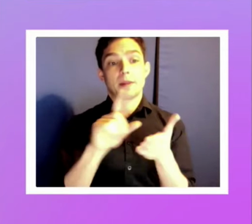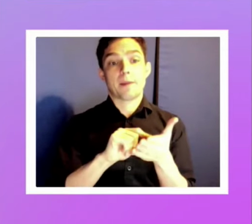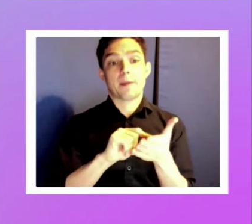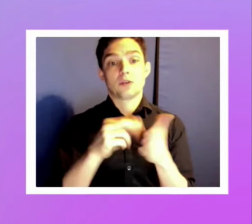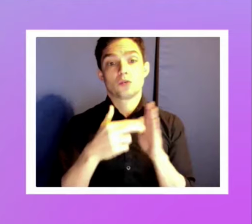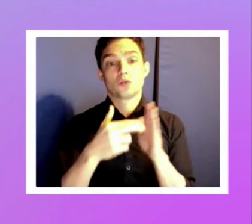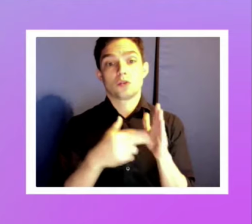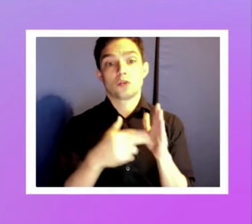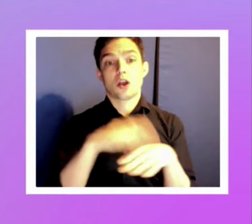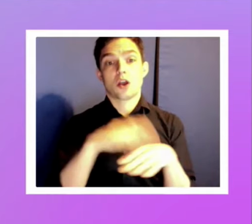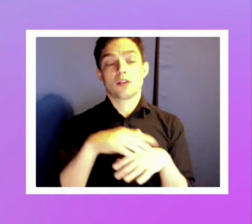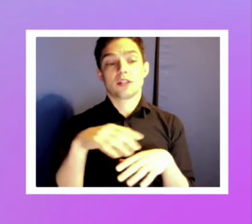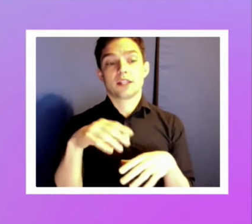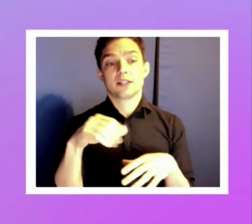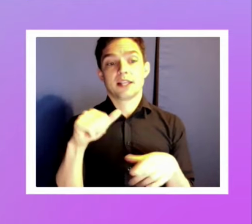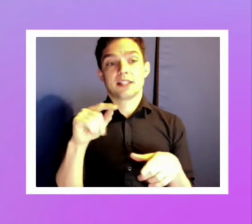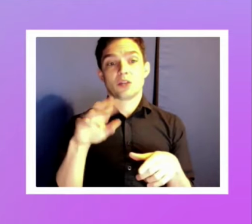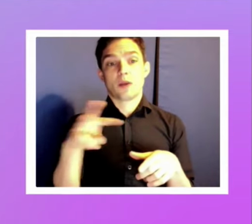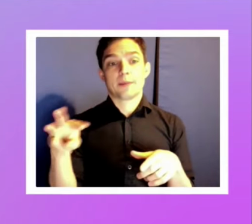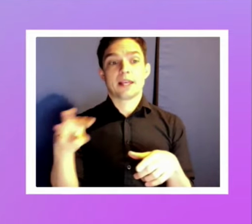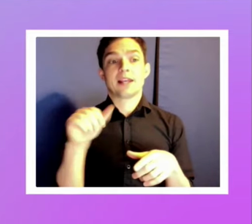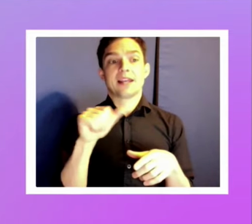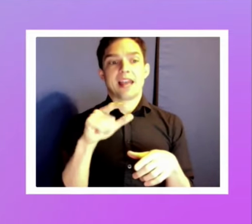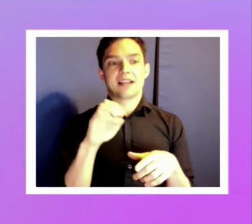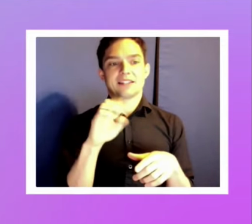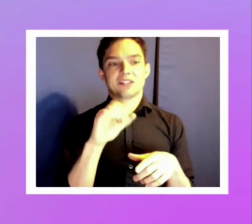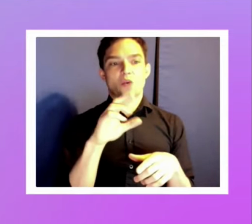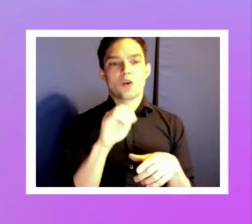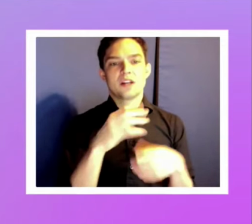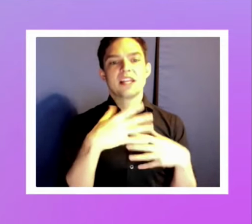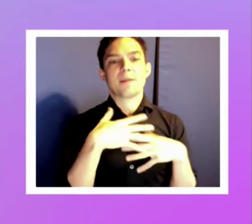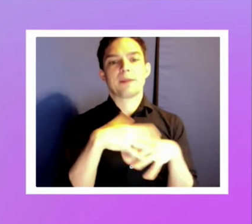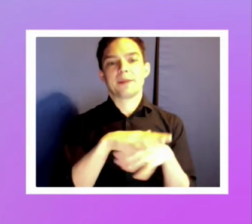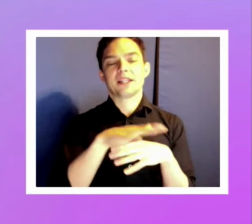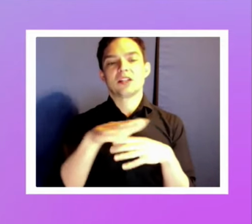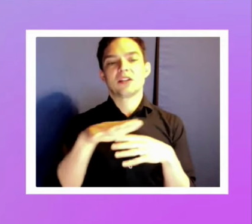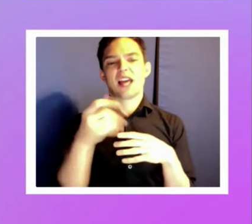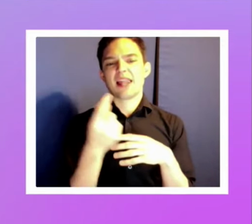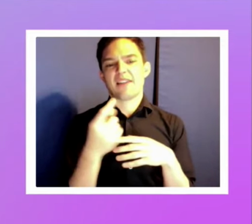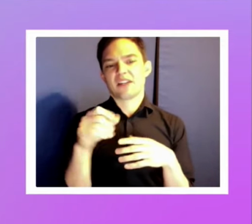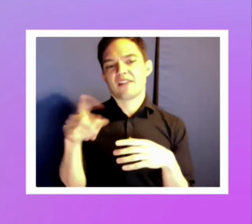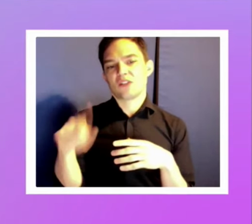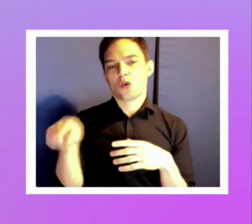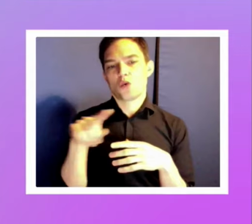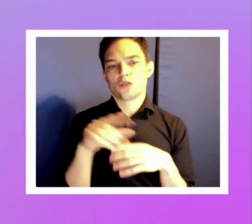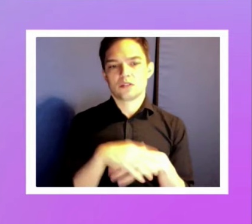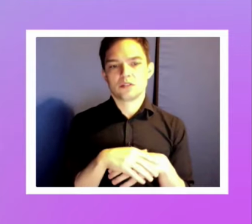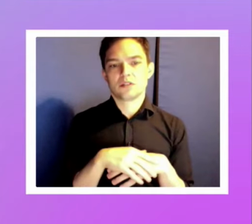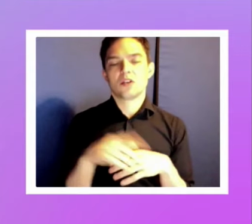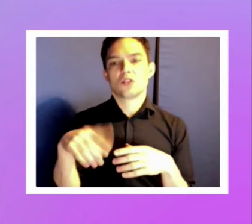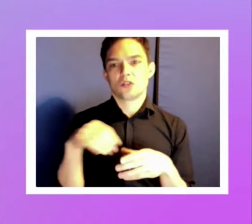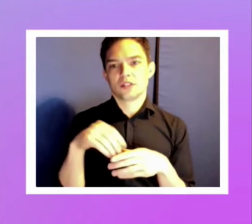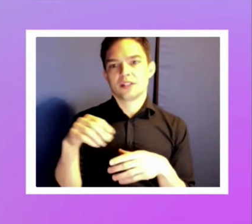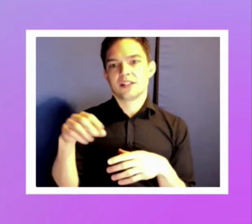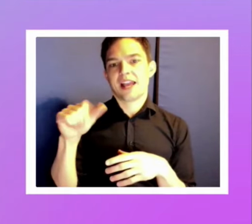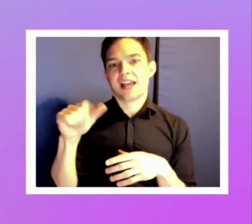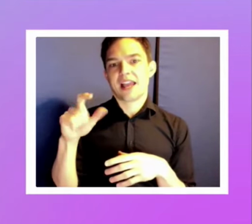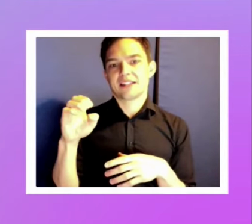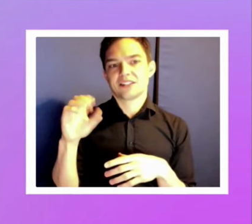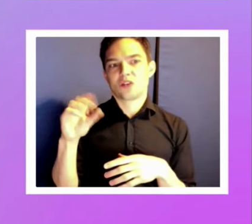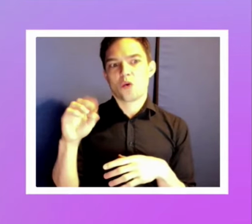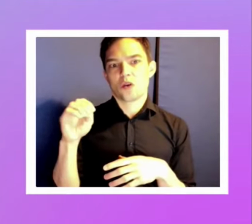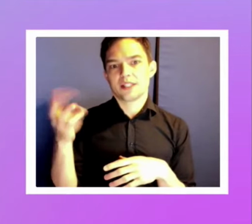the W3C website, Xcore has implemented all 11 of them. Those are in Xcore 16.